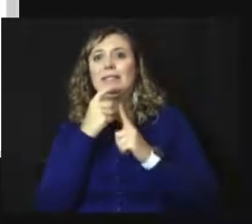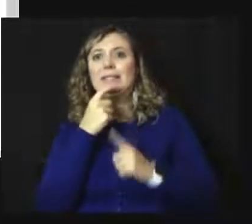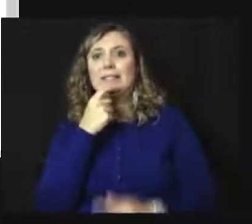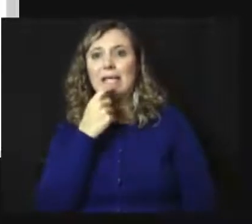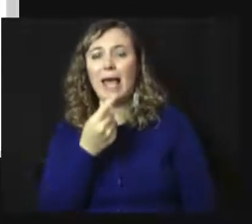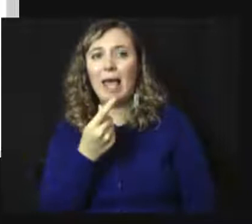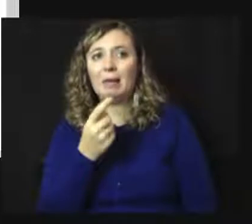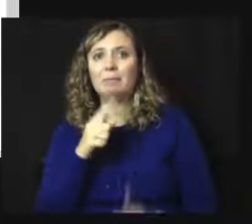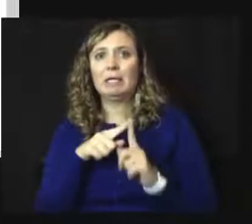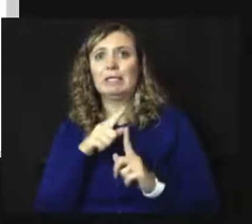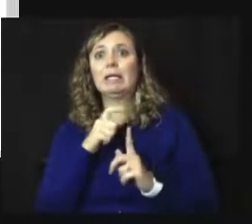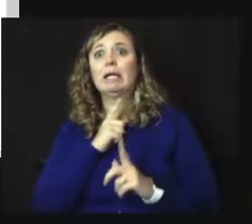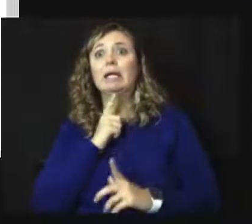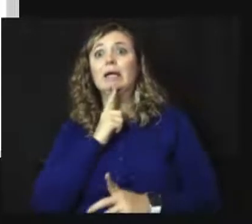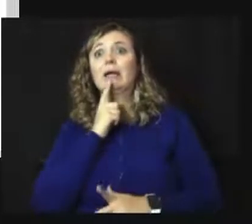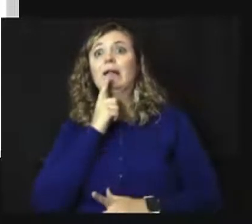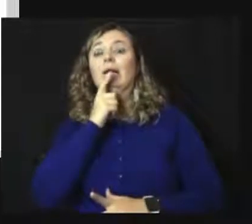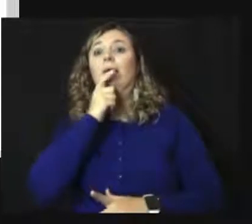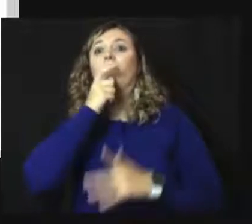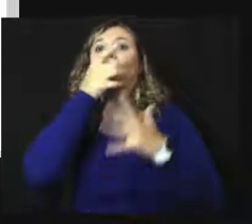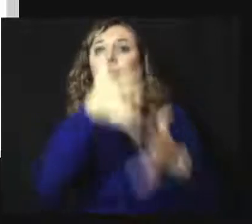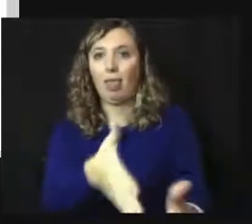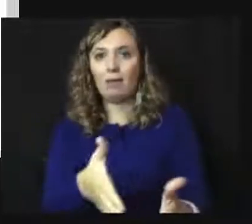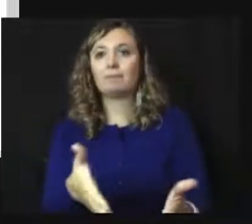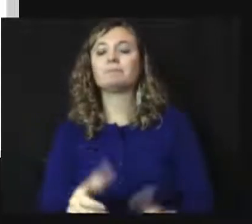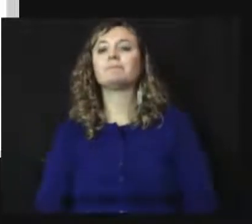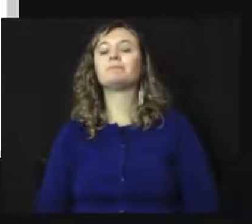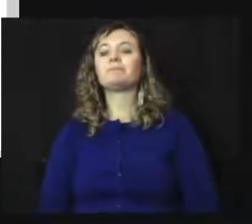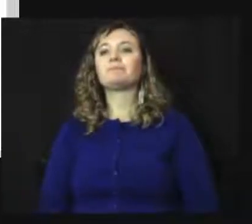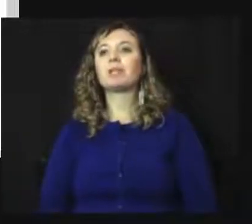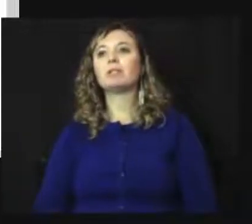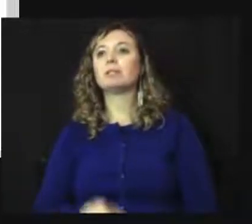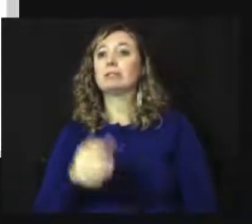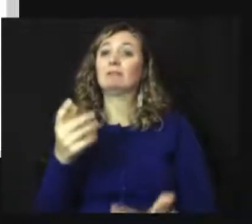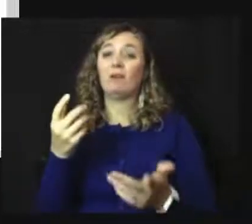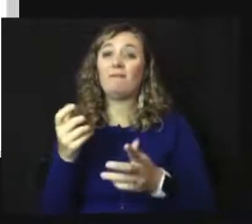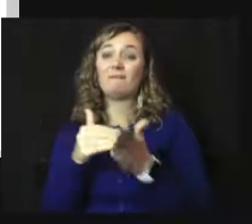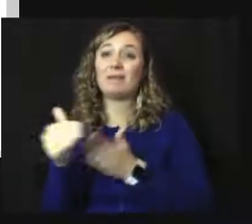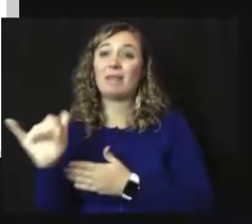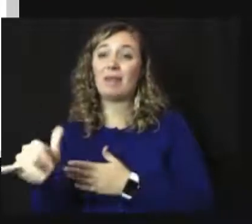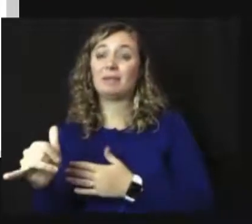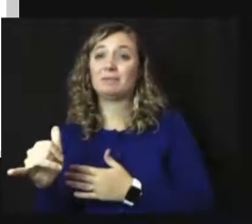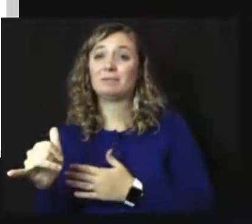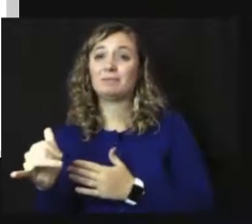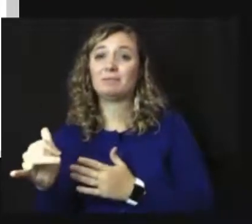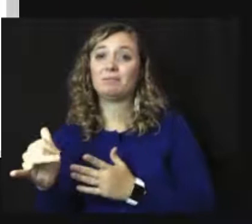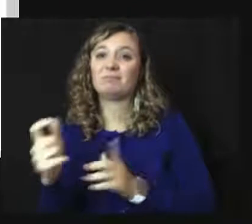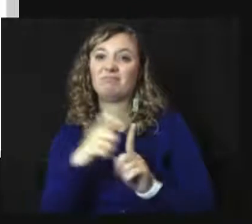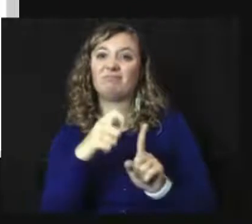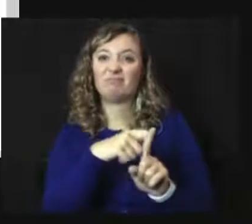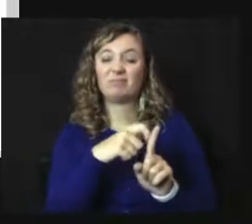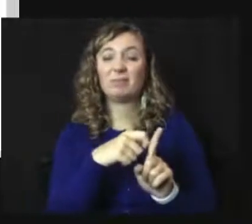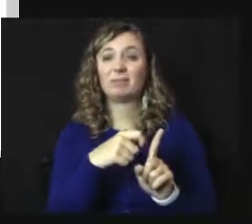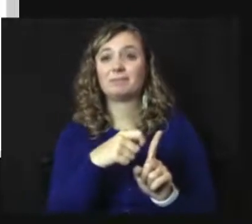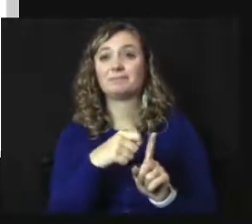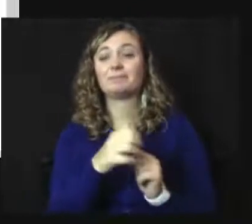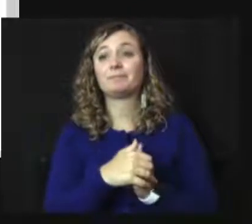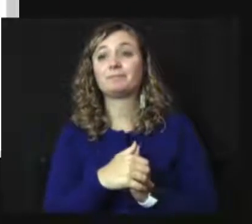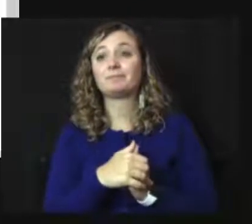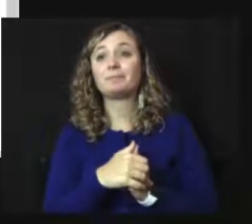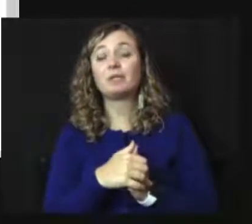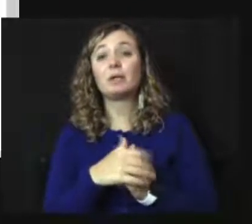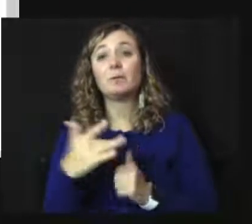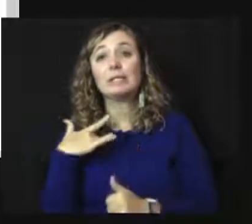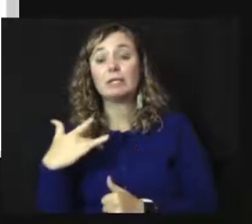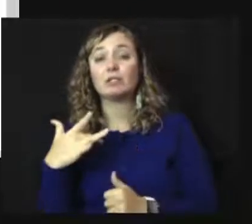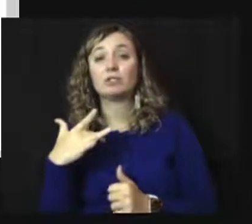kind of relatable thing that we often get like made fun of for, or some, you know, people laugh about it. We tend to relate to these characters